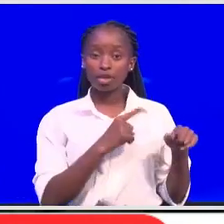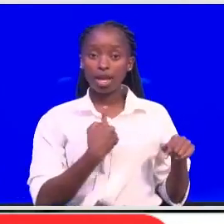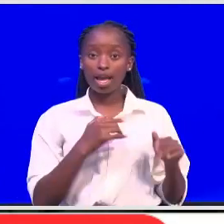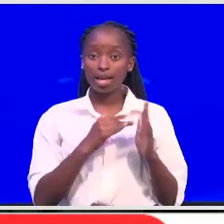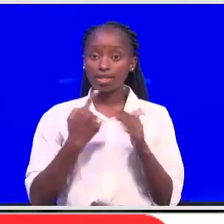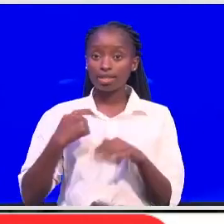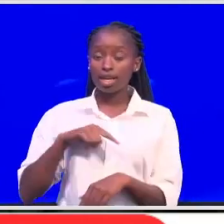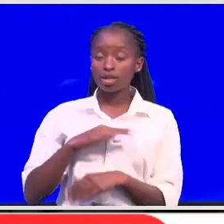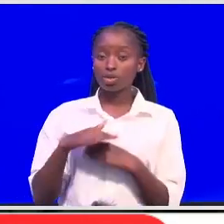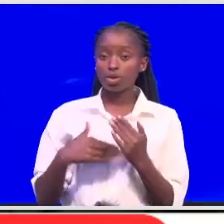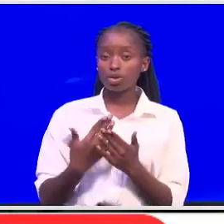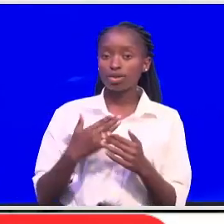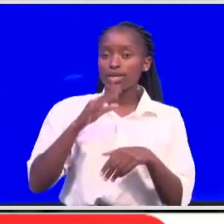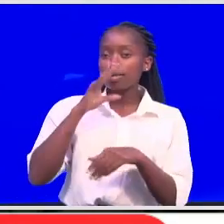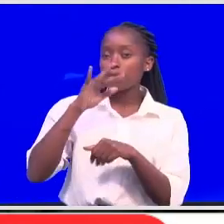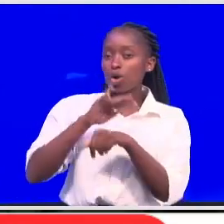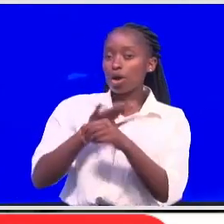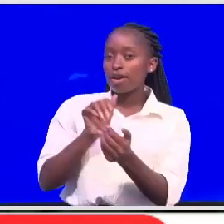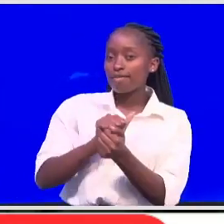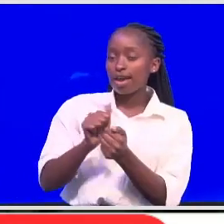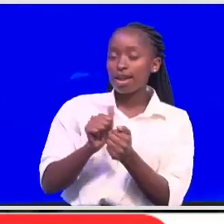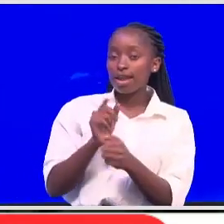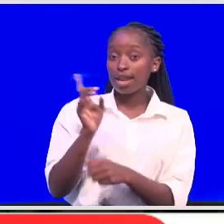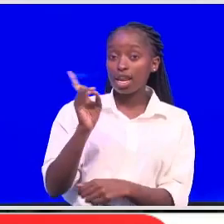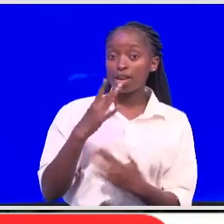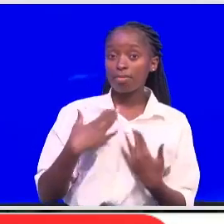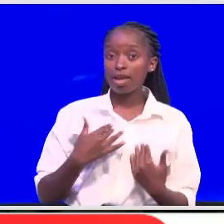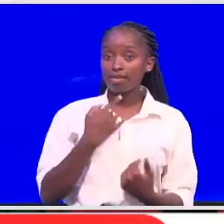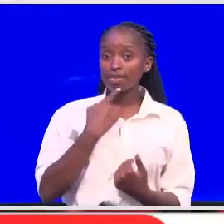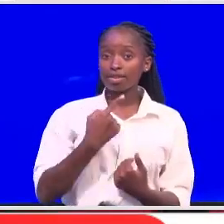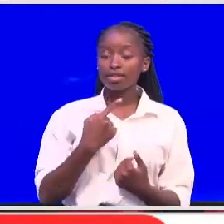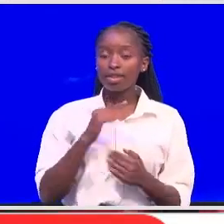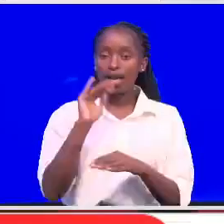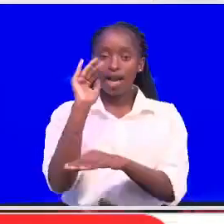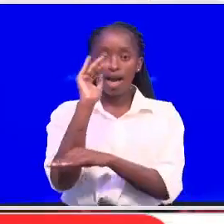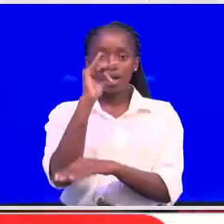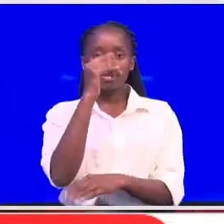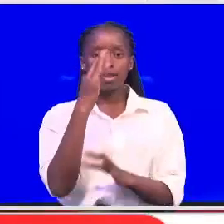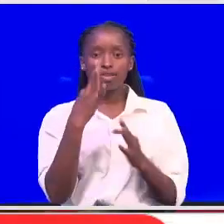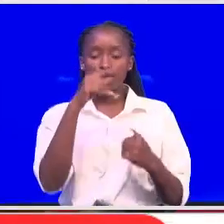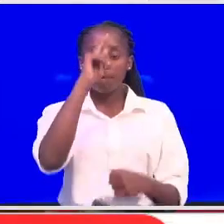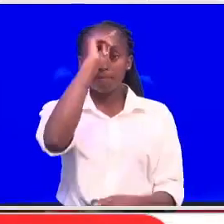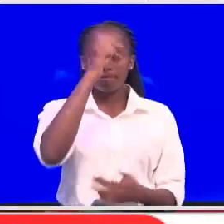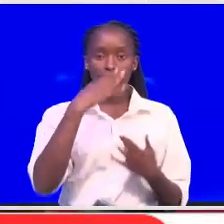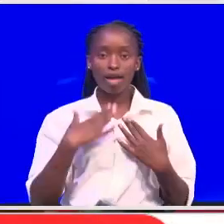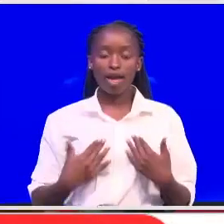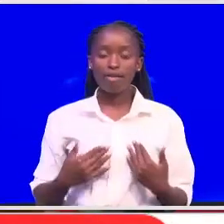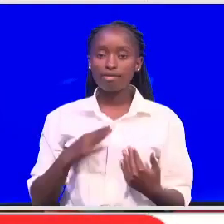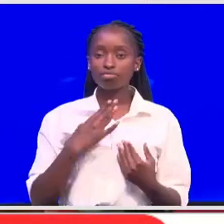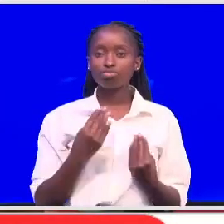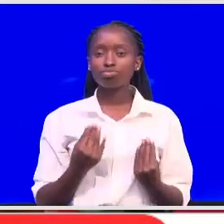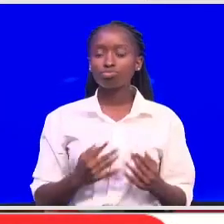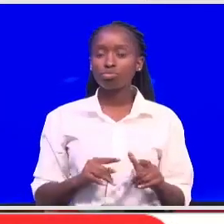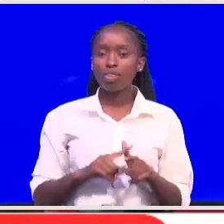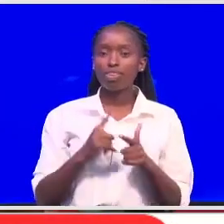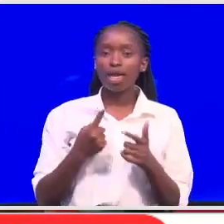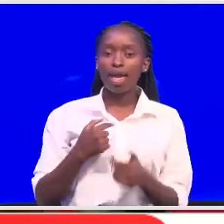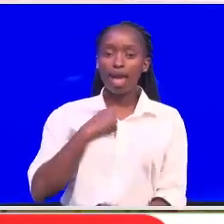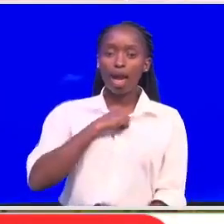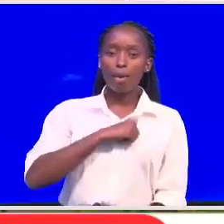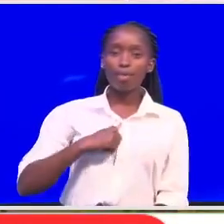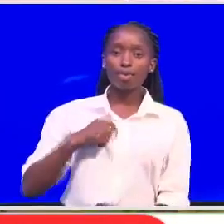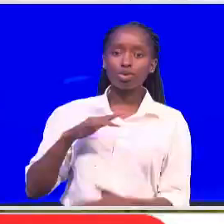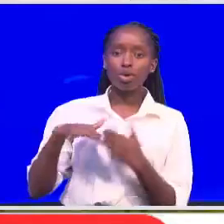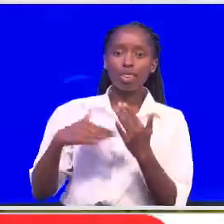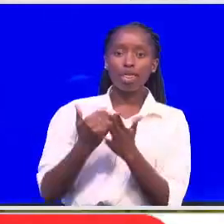Nairobi Friday, the senator, come human rights defender, has asked the president to soften his hardline stances and apologize to the